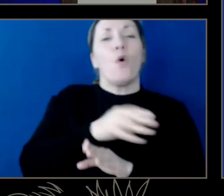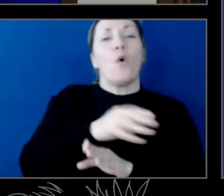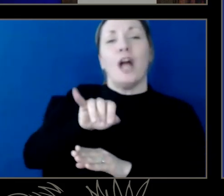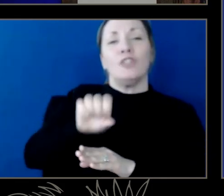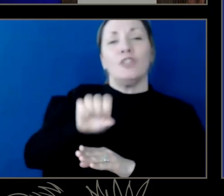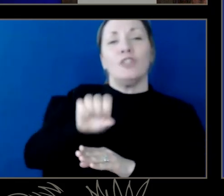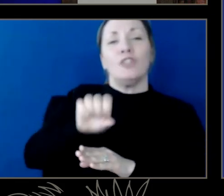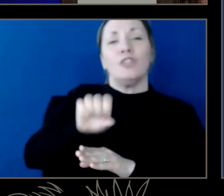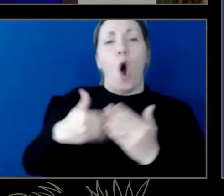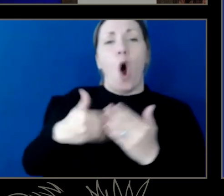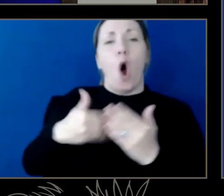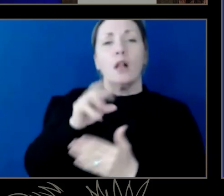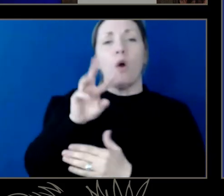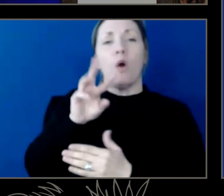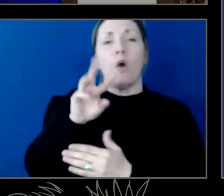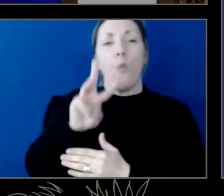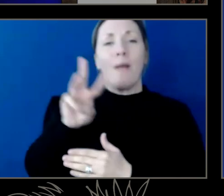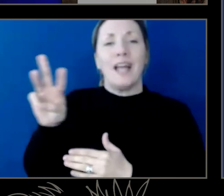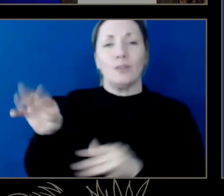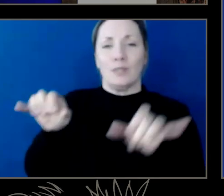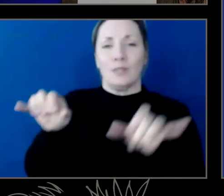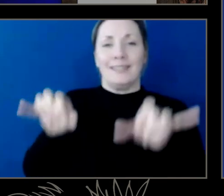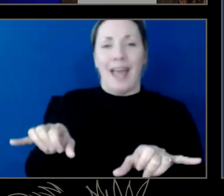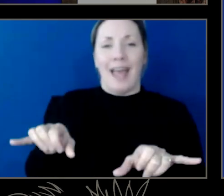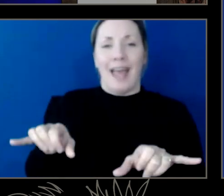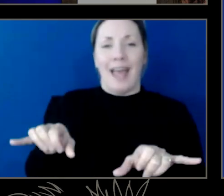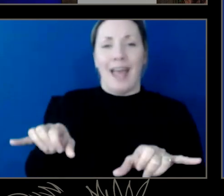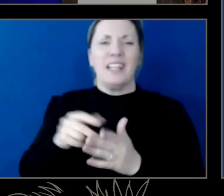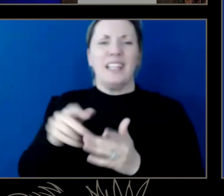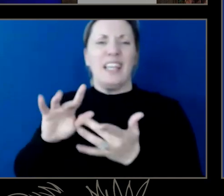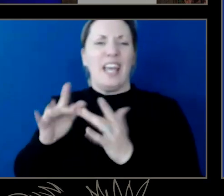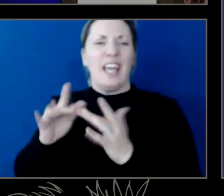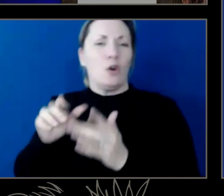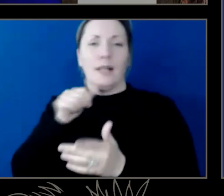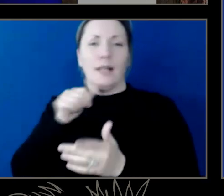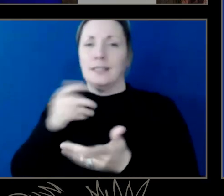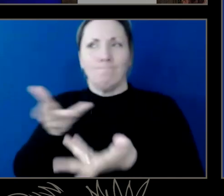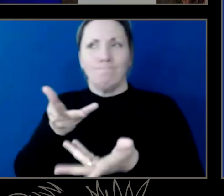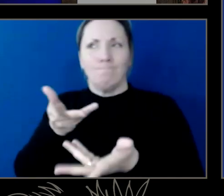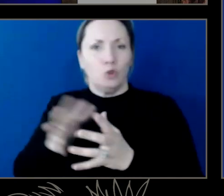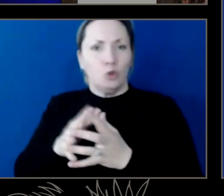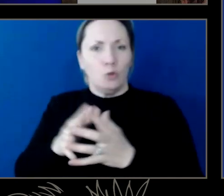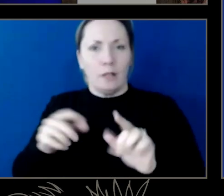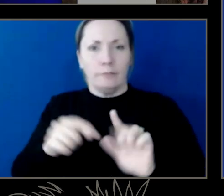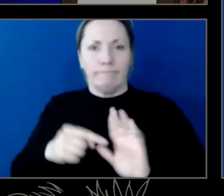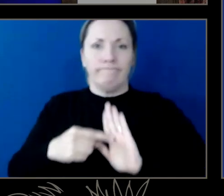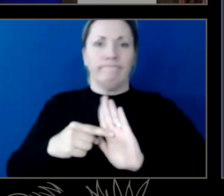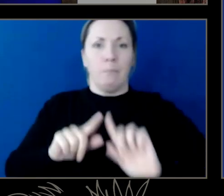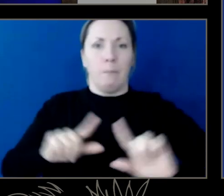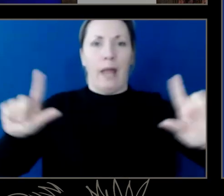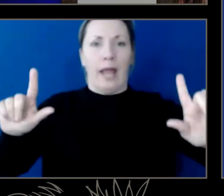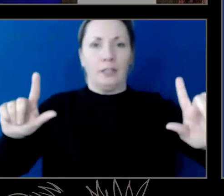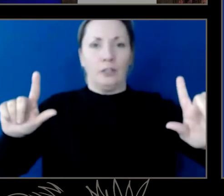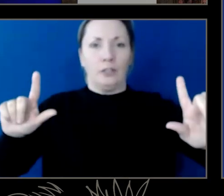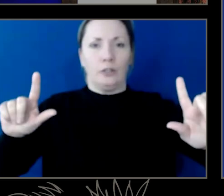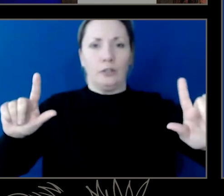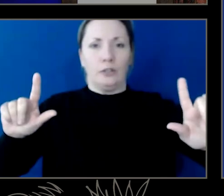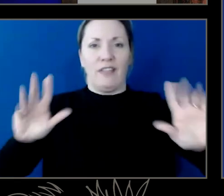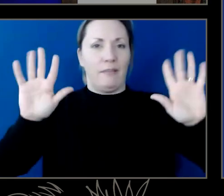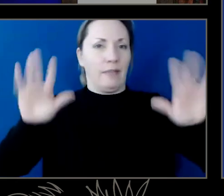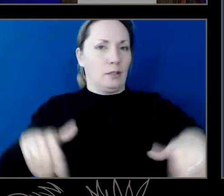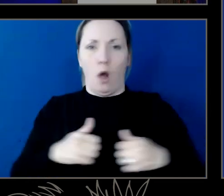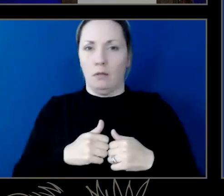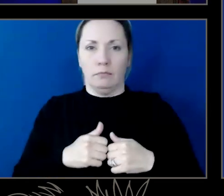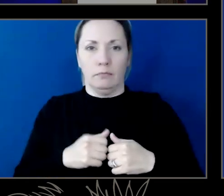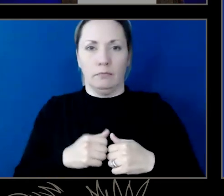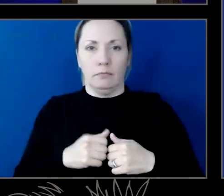were static. What this meant was the web didn't do much interactivity. You would display a blank page to a user, and if they wanted to do anything else on that page, they